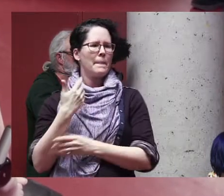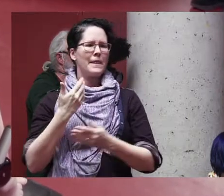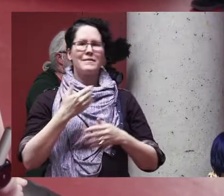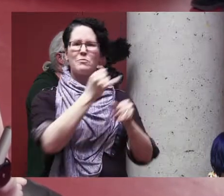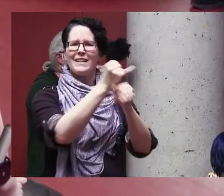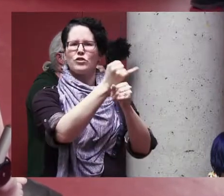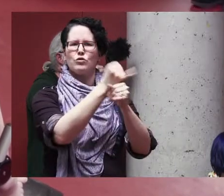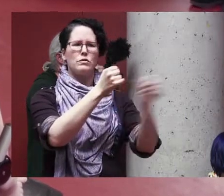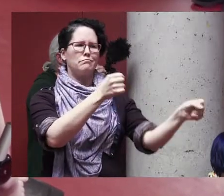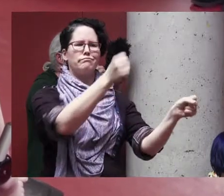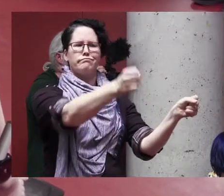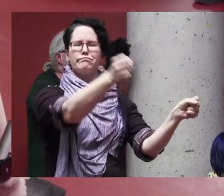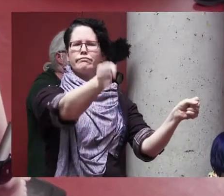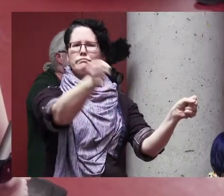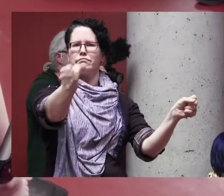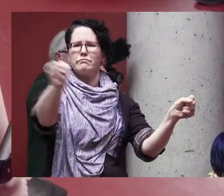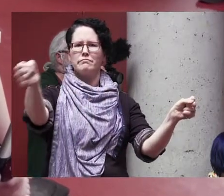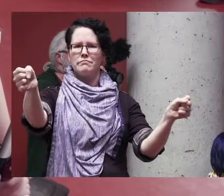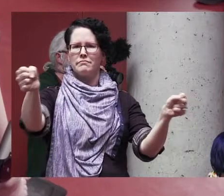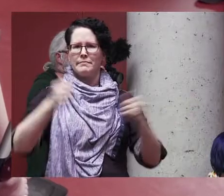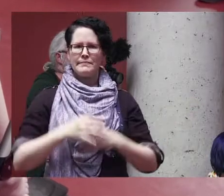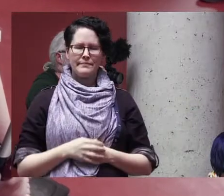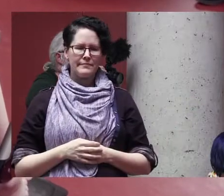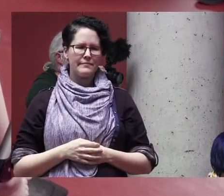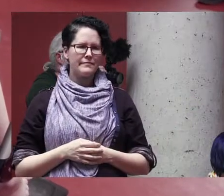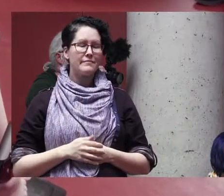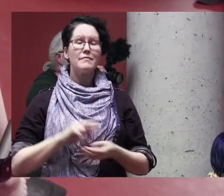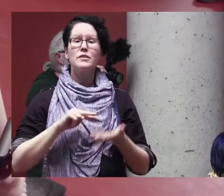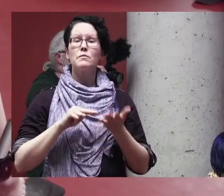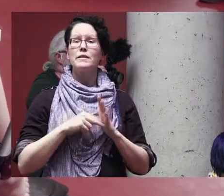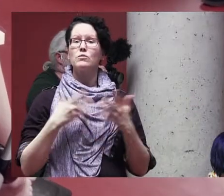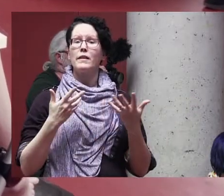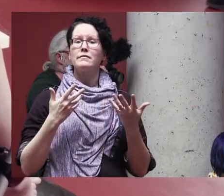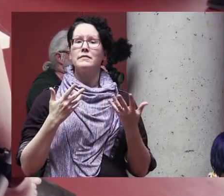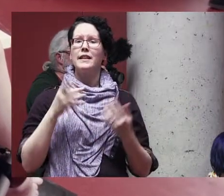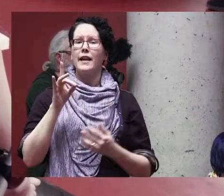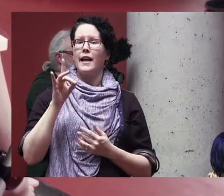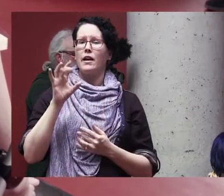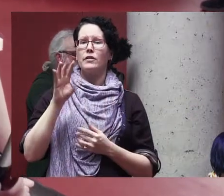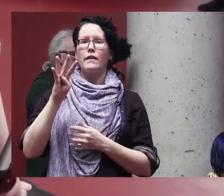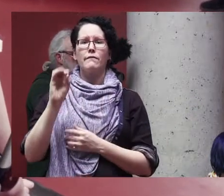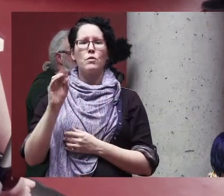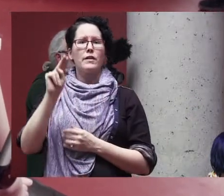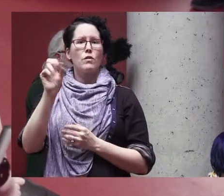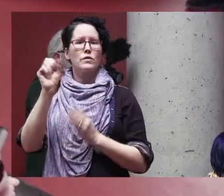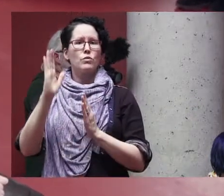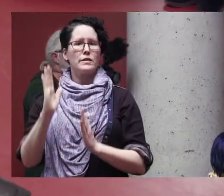institutional setting, meaning that at least 840 Nova Scotians living with a disability